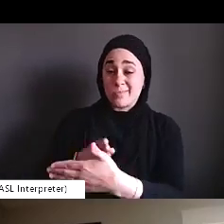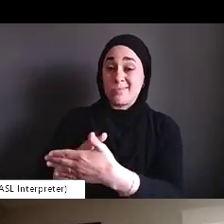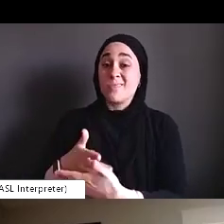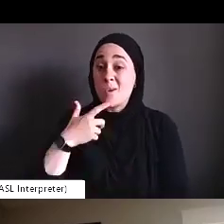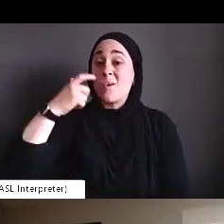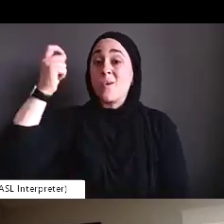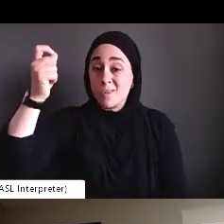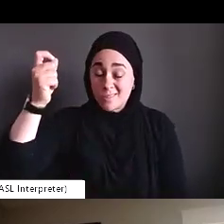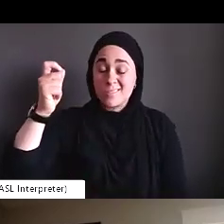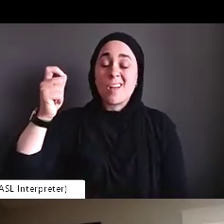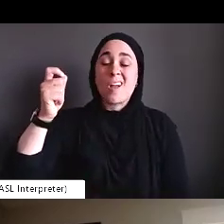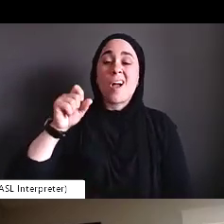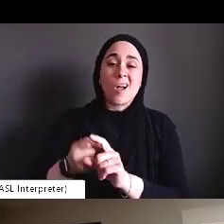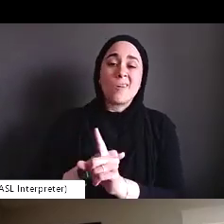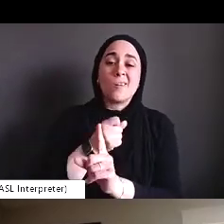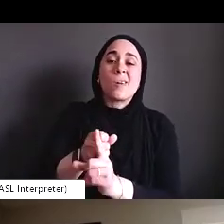of older persons.